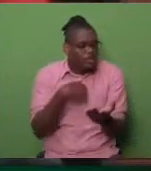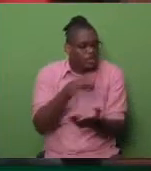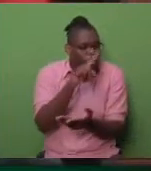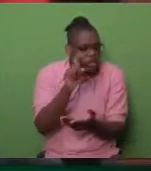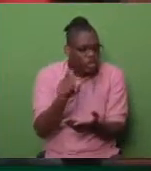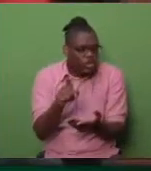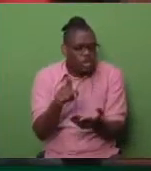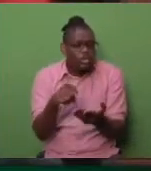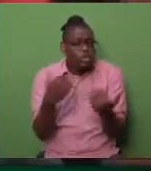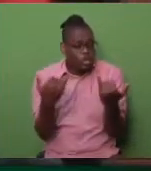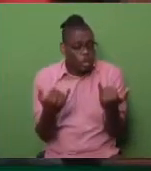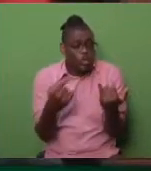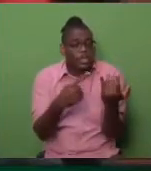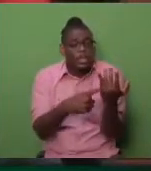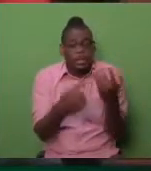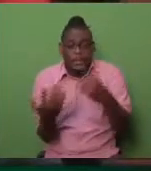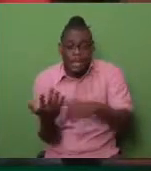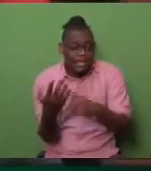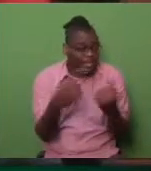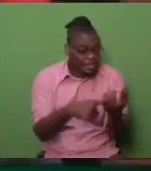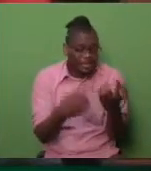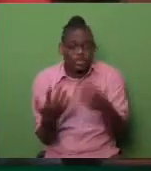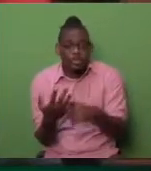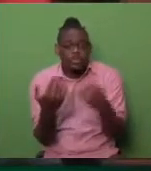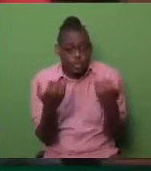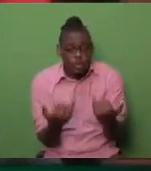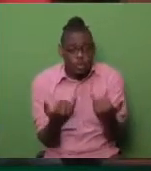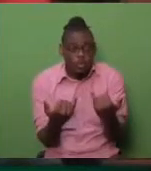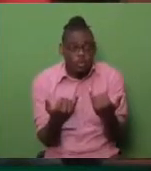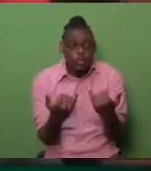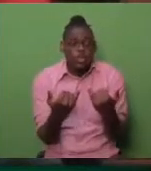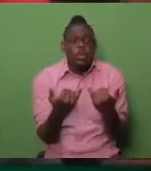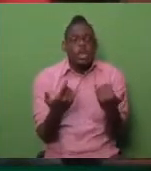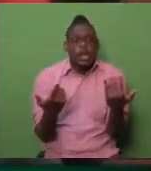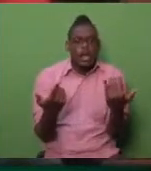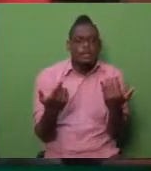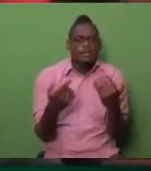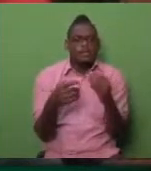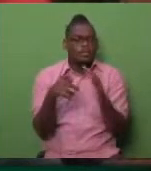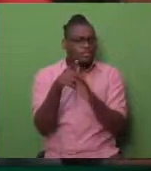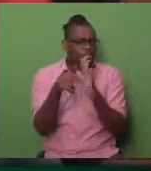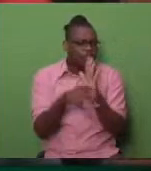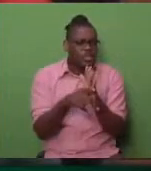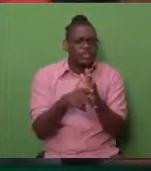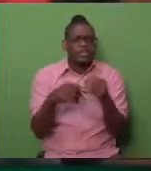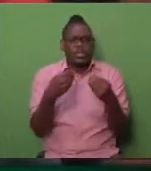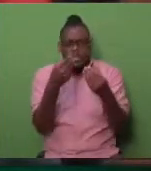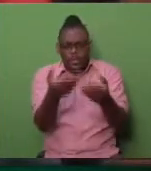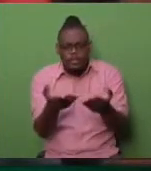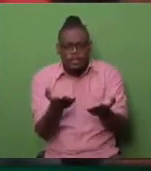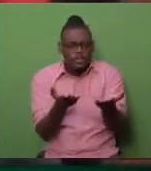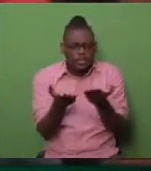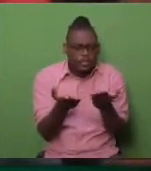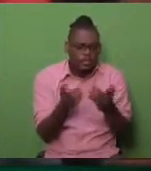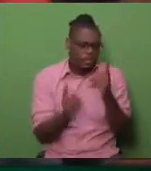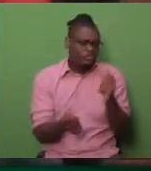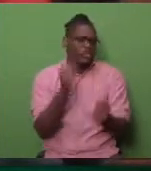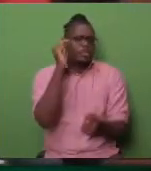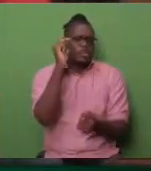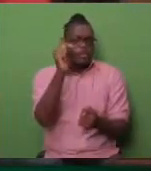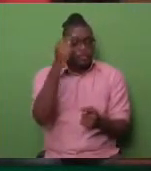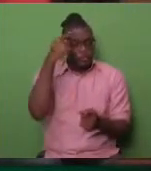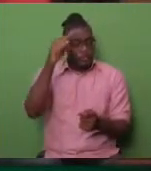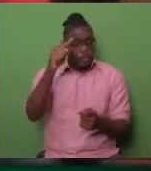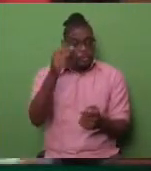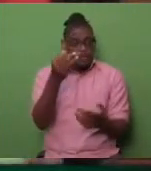entitled An Act to Provide for the Service of Trinidad and Tobago for the financial year ending on the 30th day of